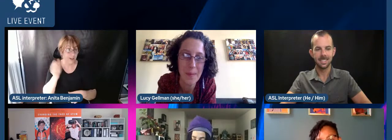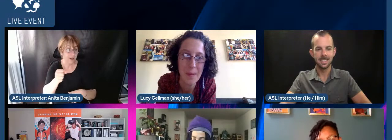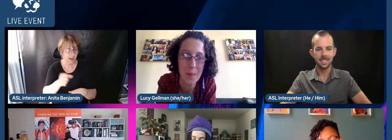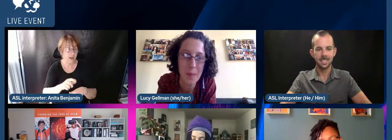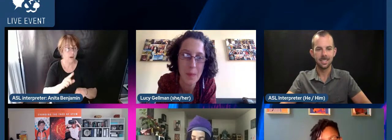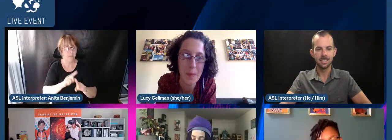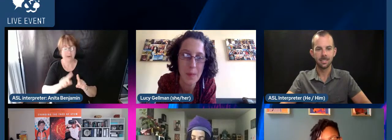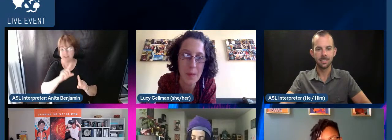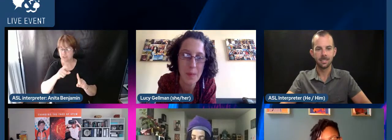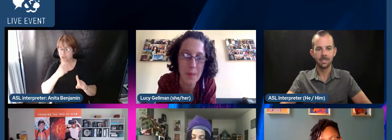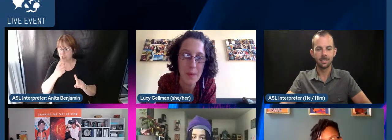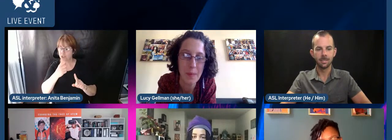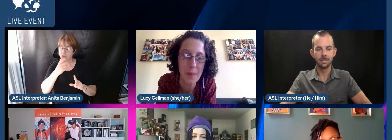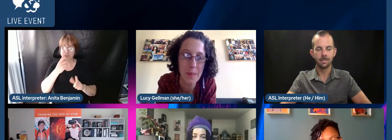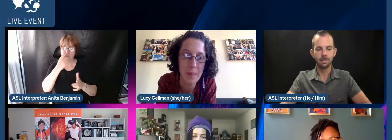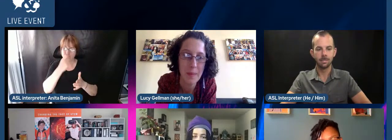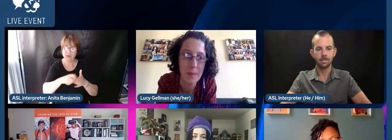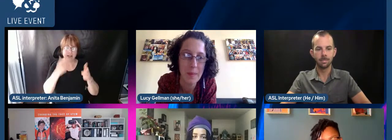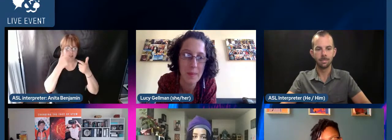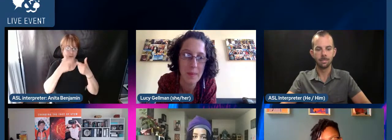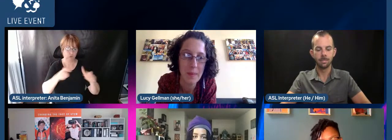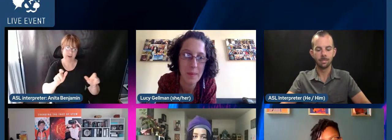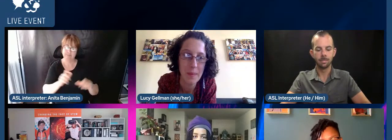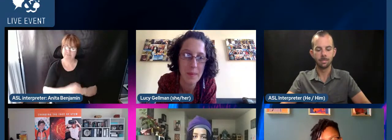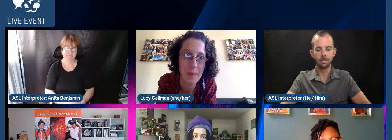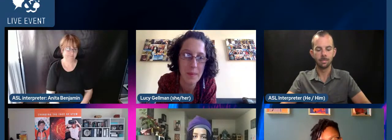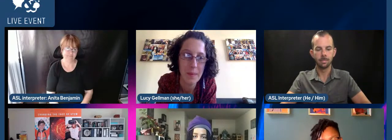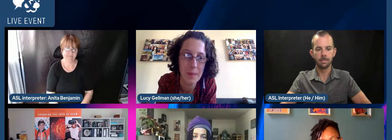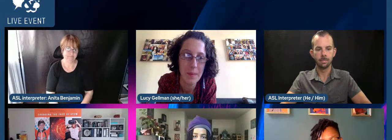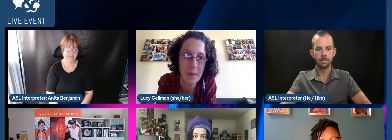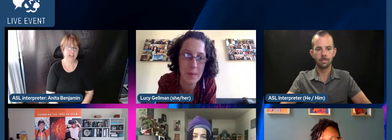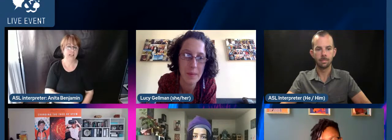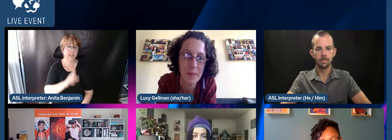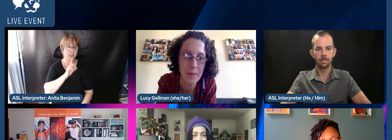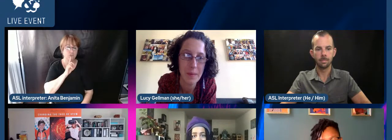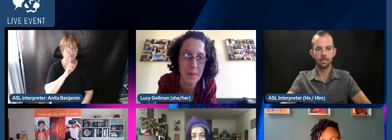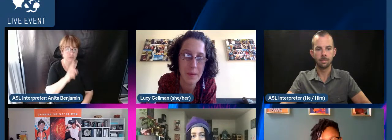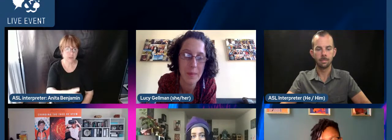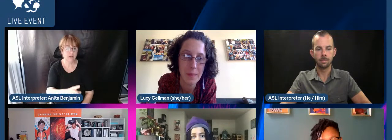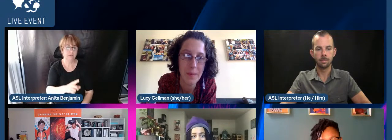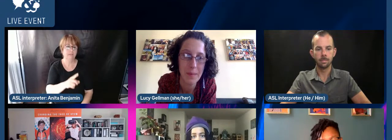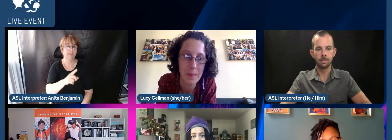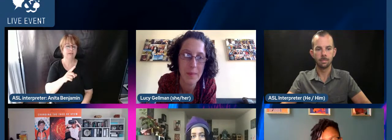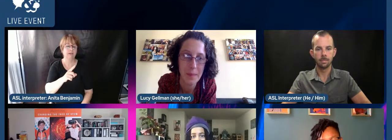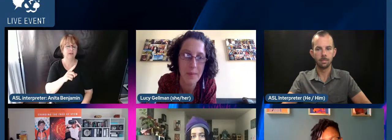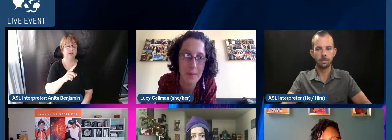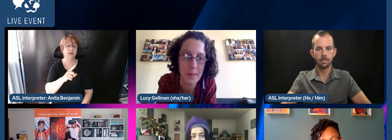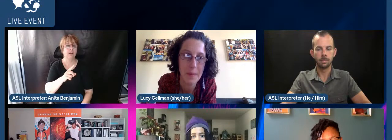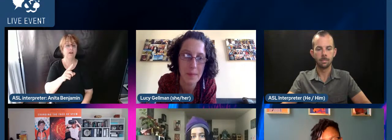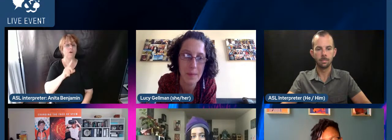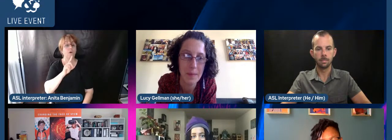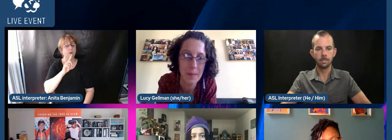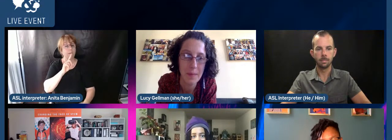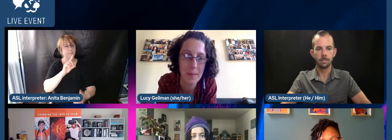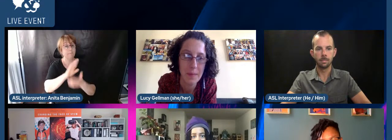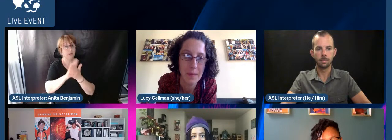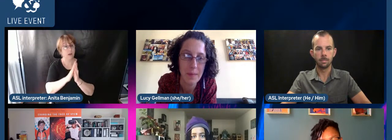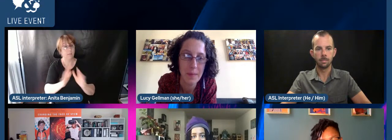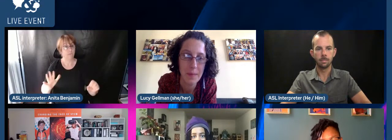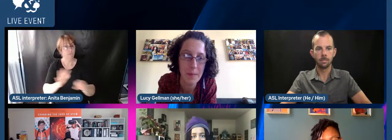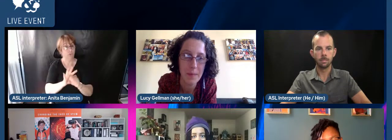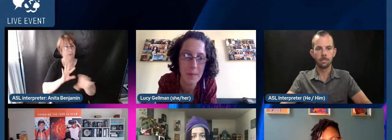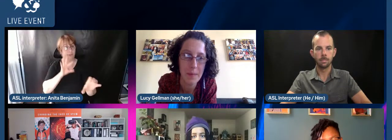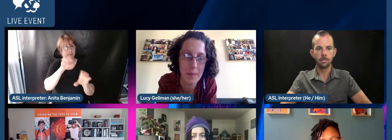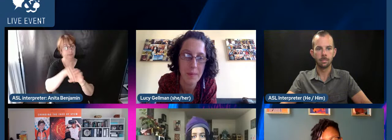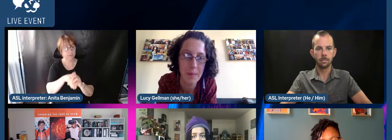not just writing a check. It really is being fully engaged, because